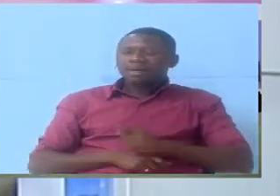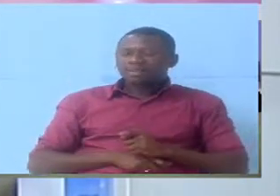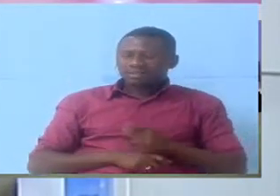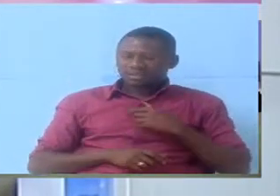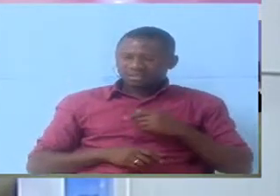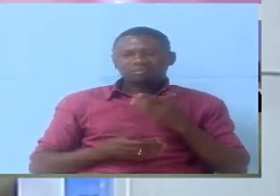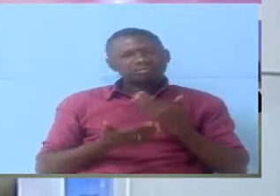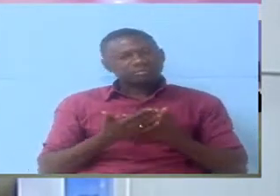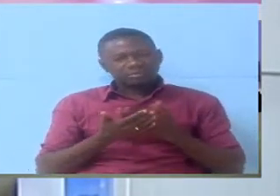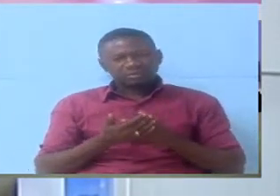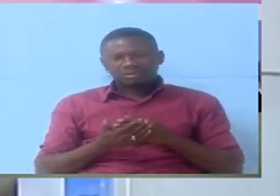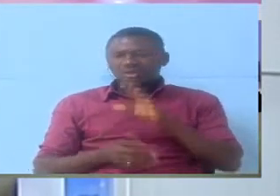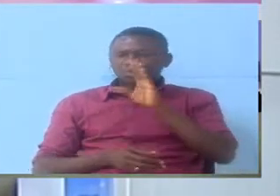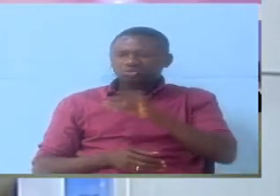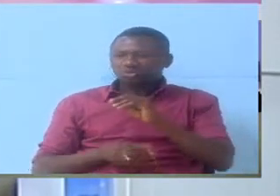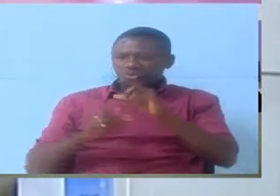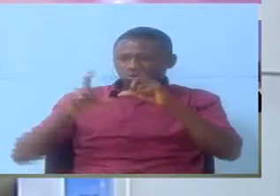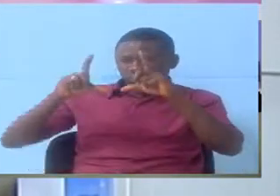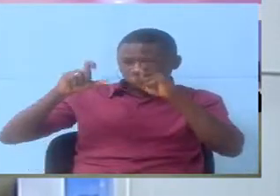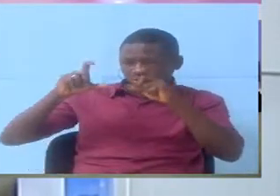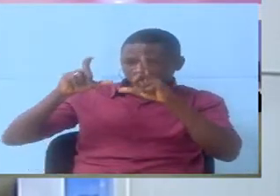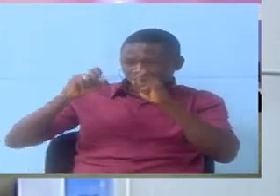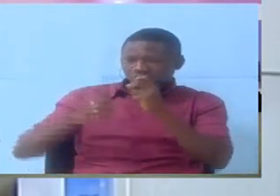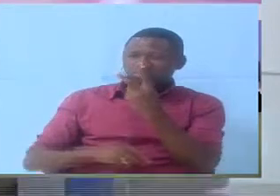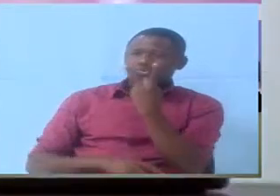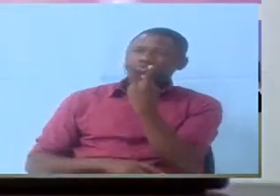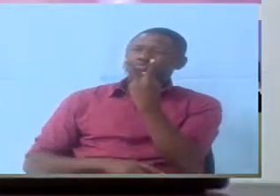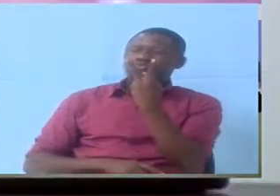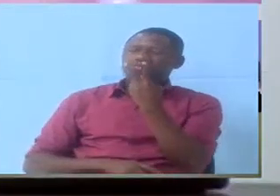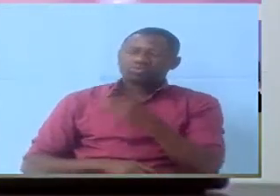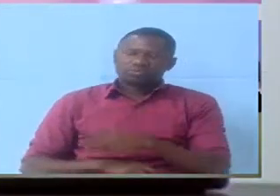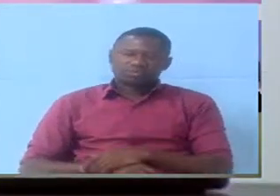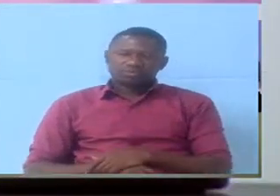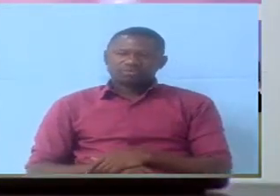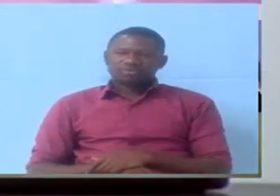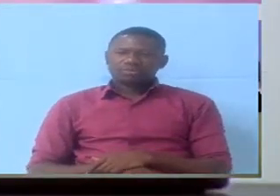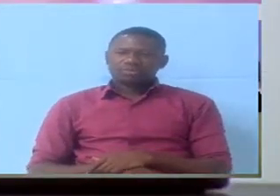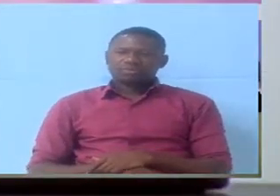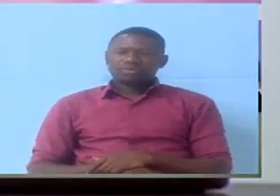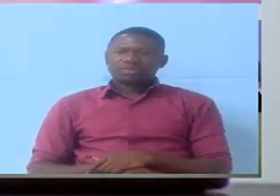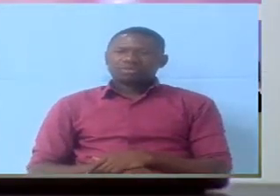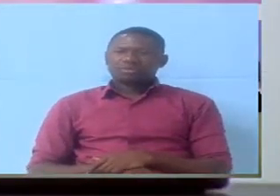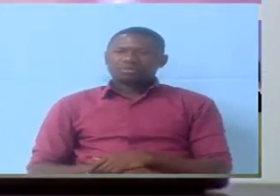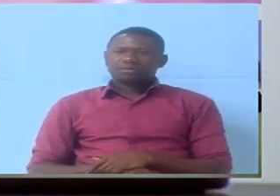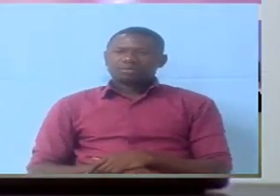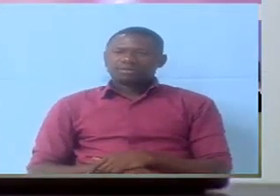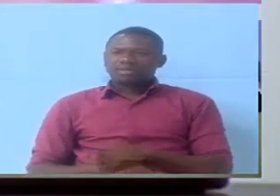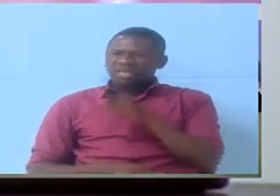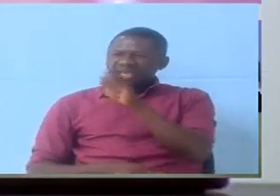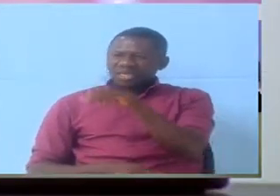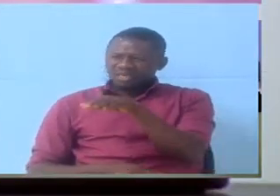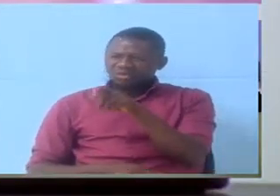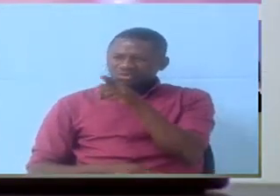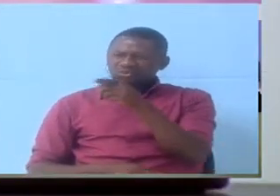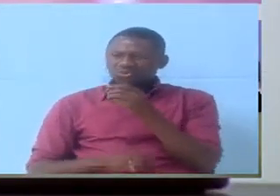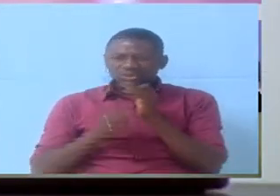ayo fanan natal fula. You said in similar condition. Yes.